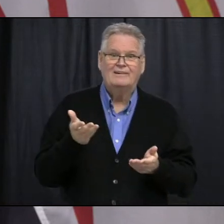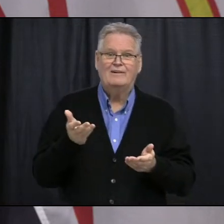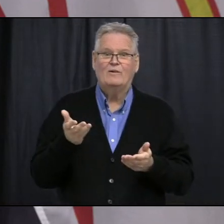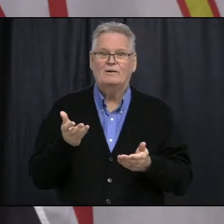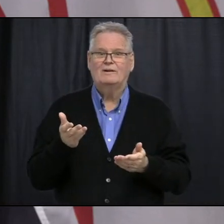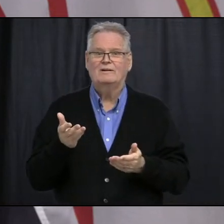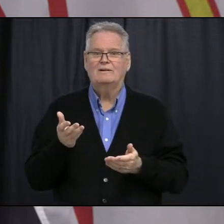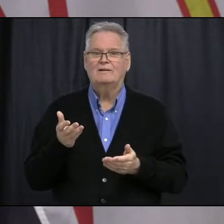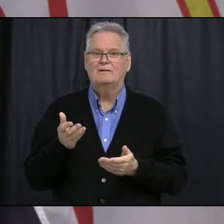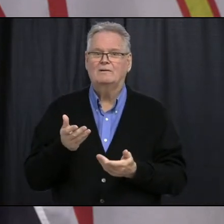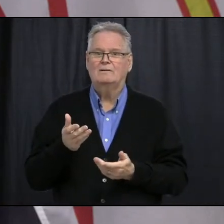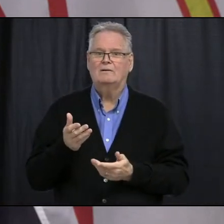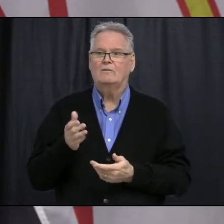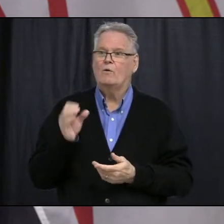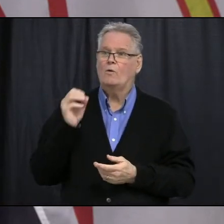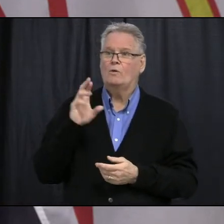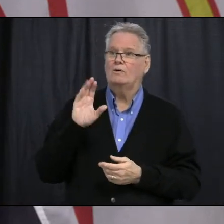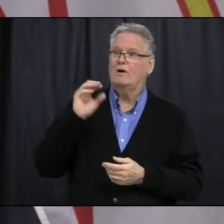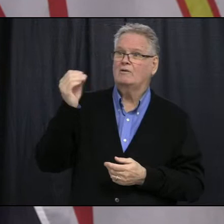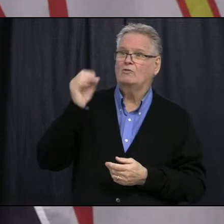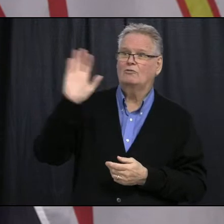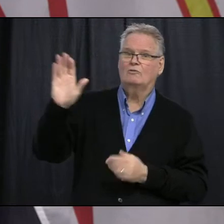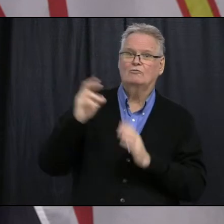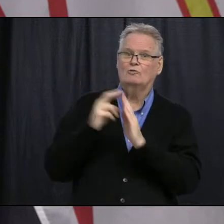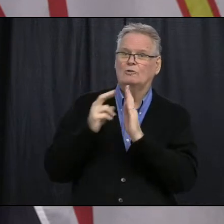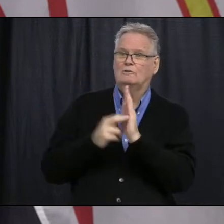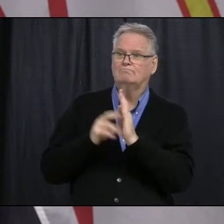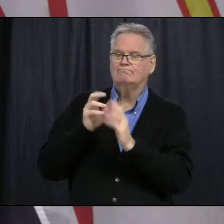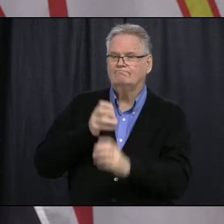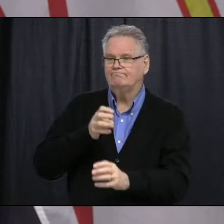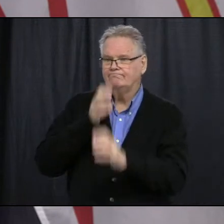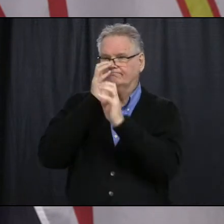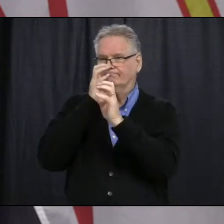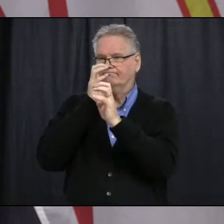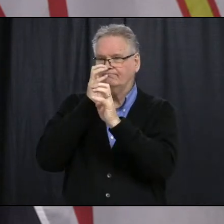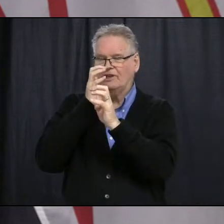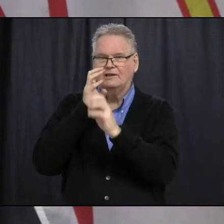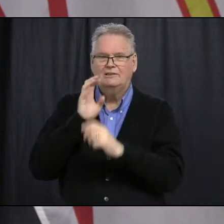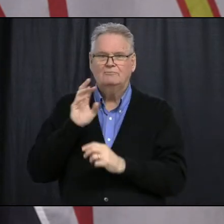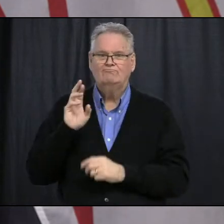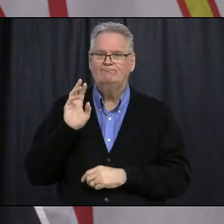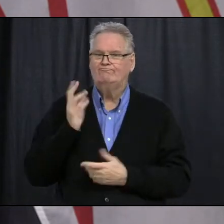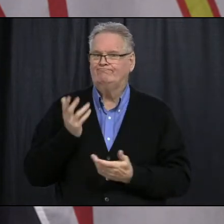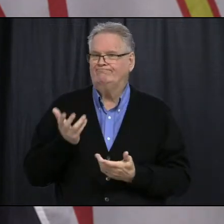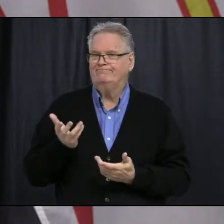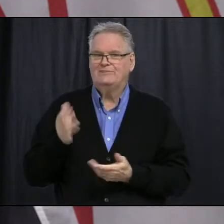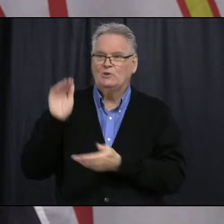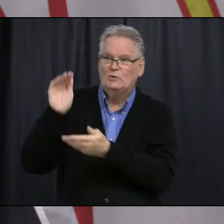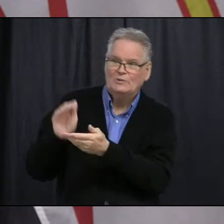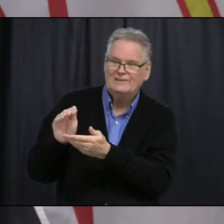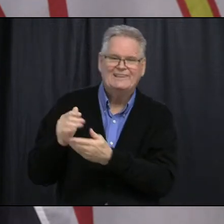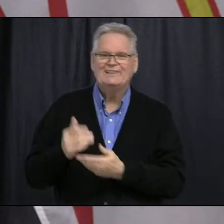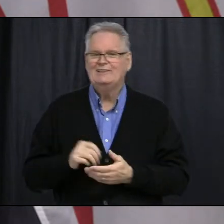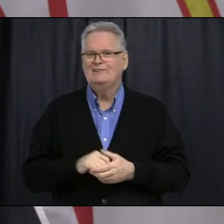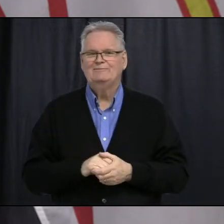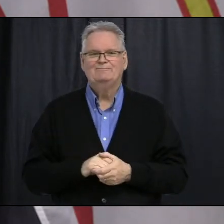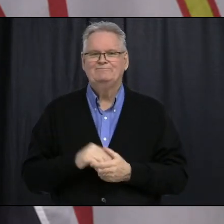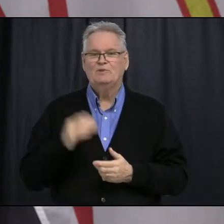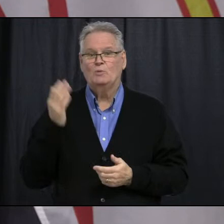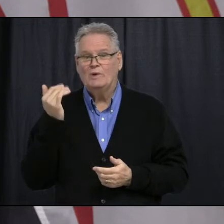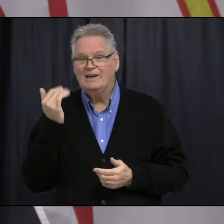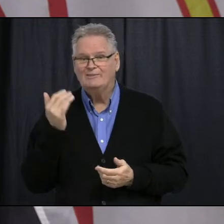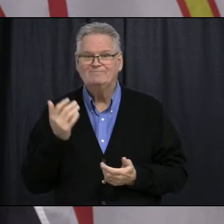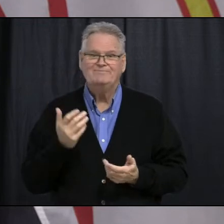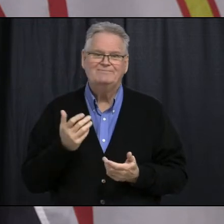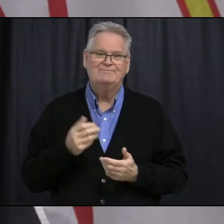well. And we have seen this, in the second wave when we didn't have the vaccination rates that we have now, that when they locked down, the cases dropped dramatically. So